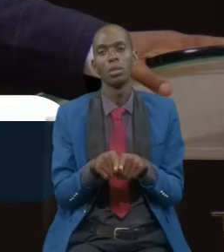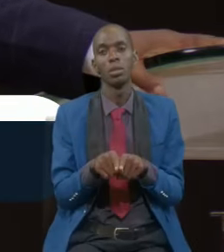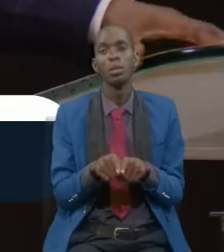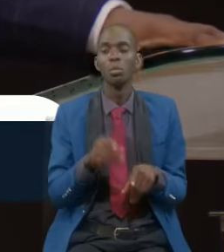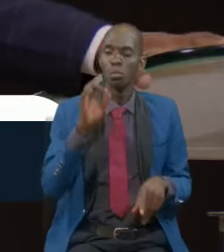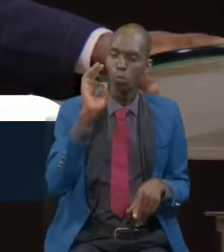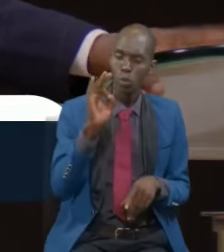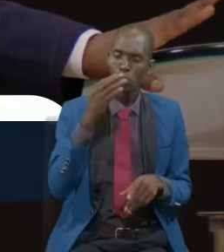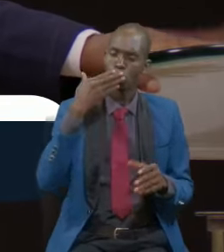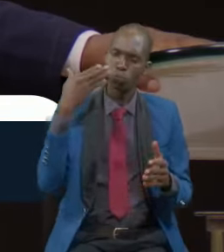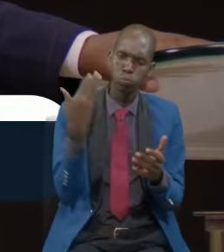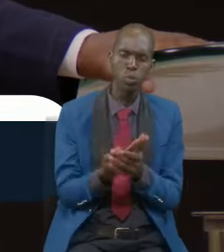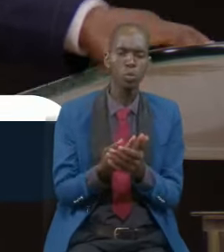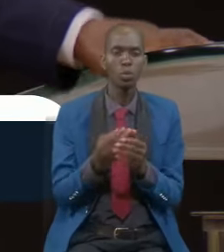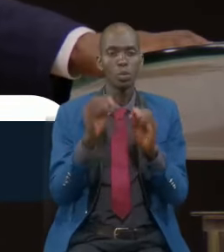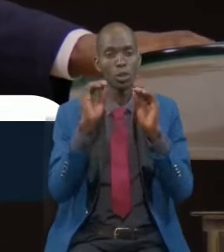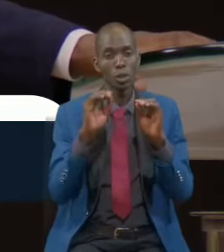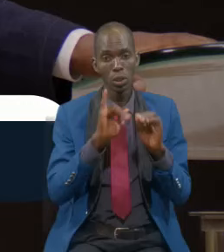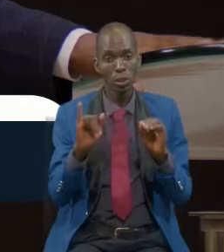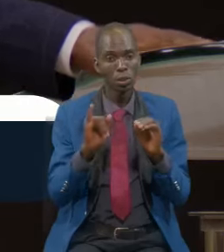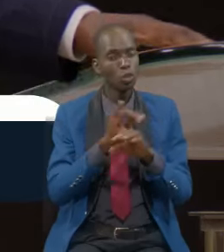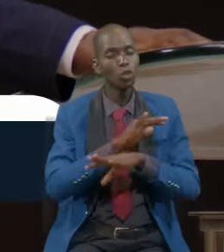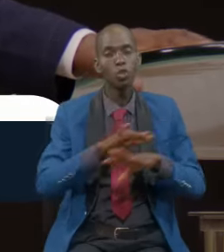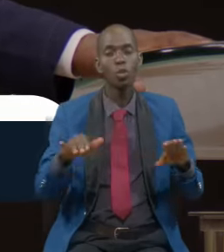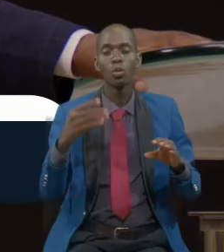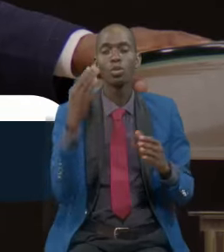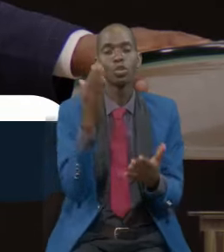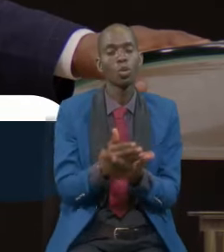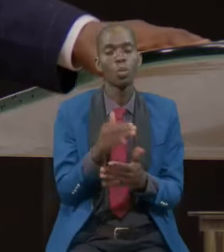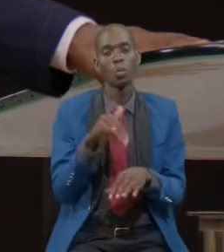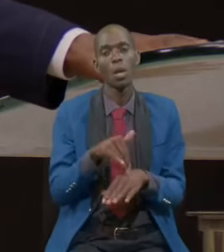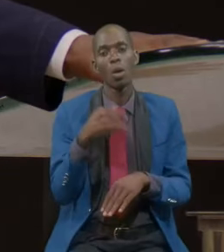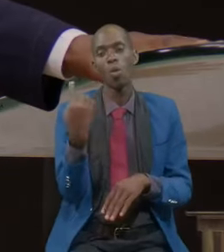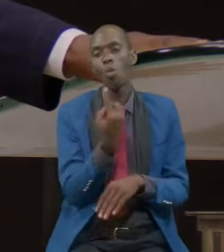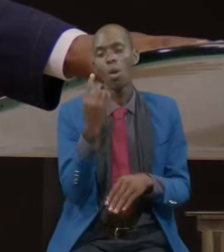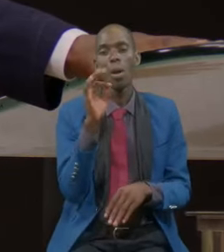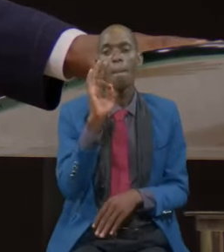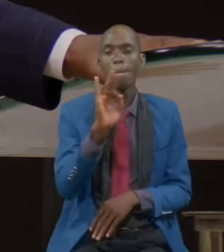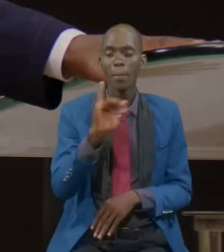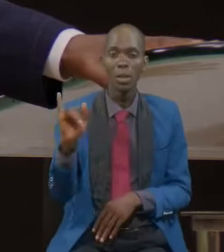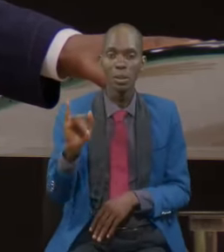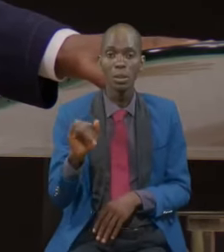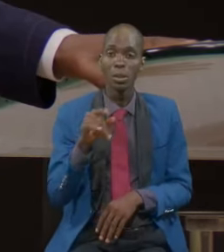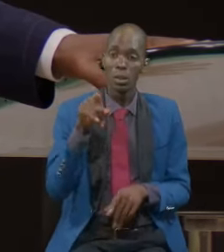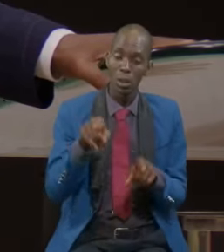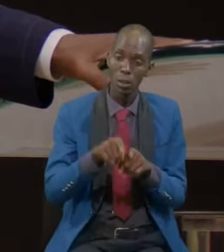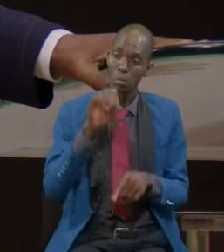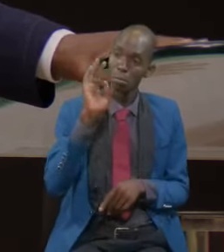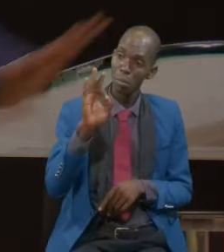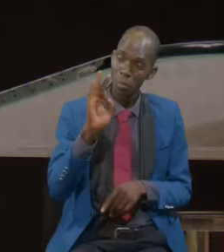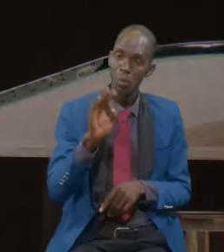stop at preaching. Don't stop at proclamation. So speak ye and